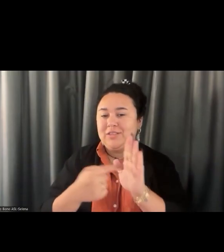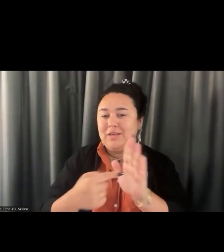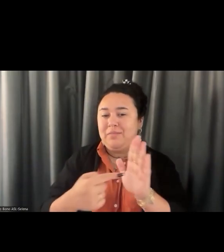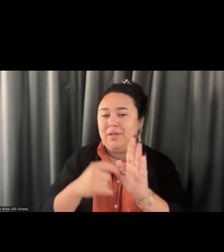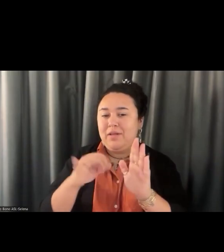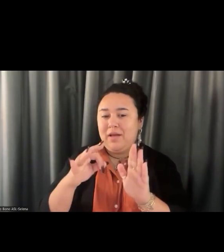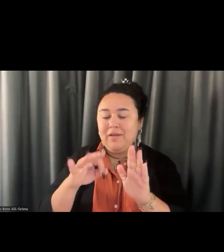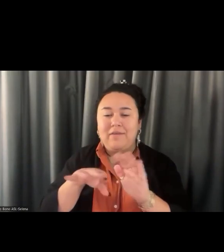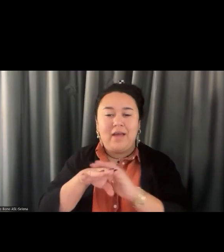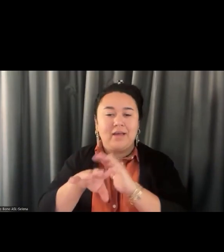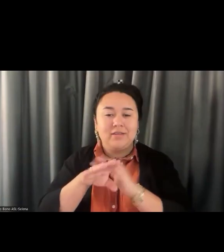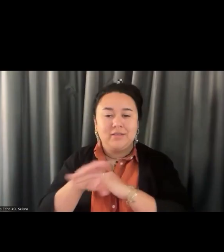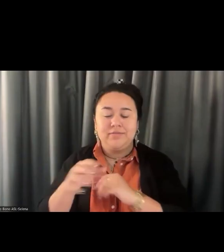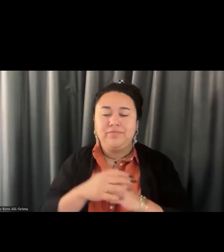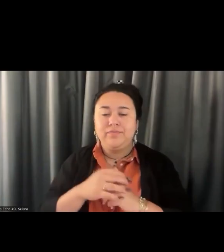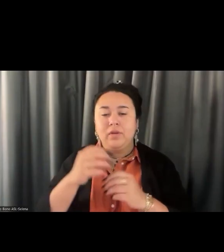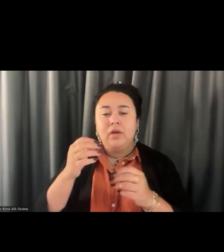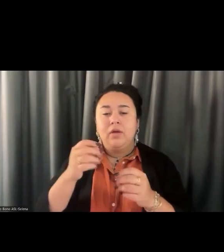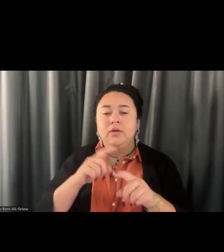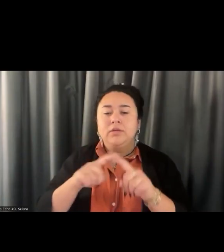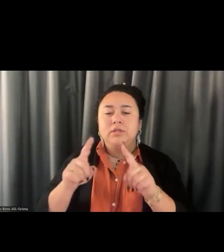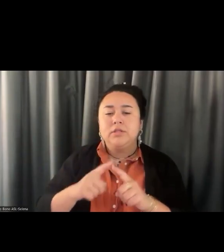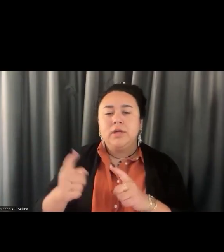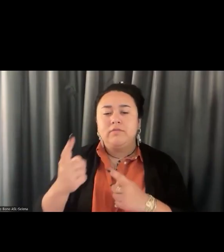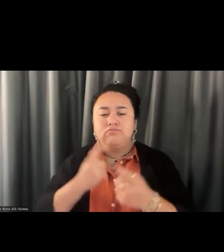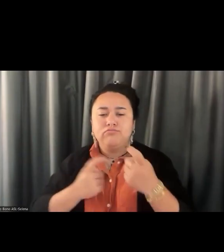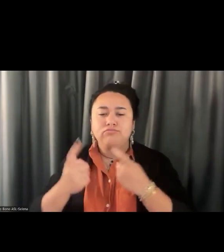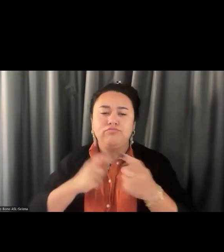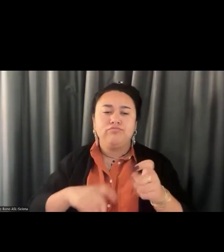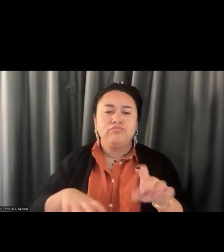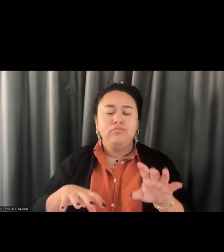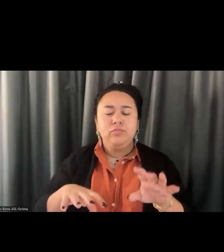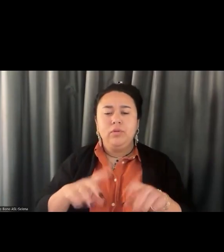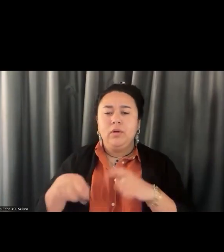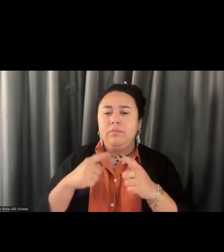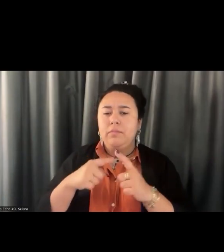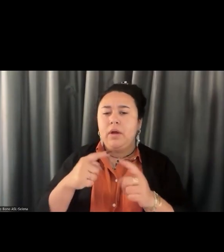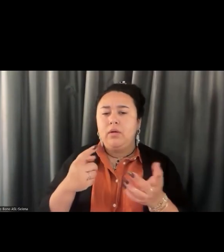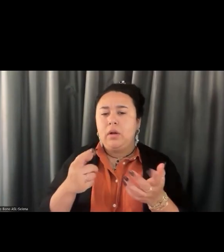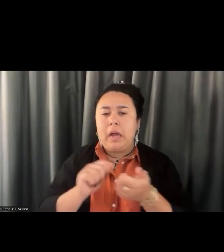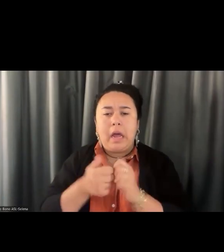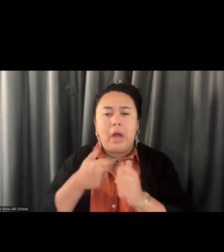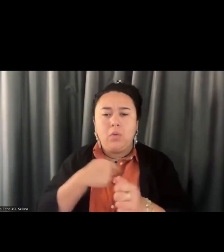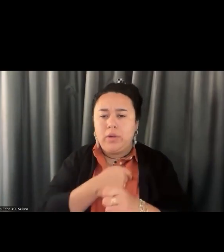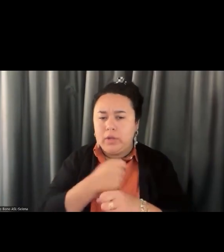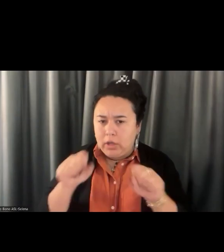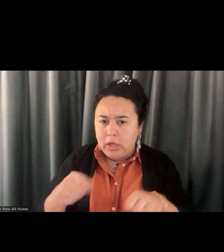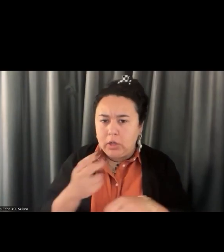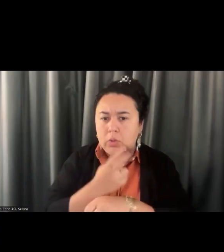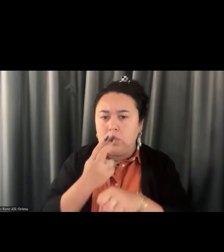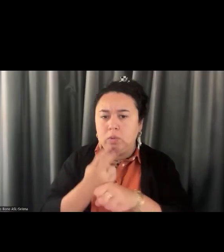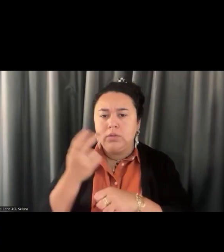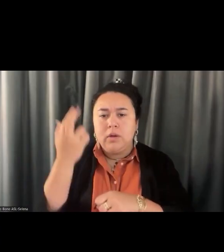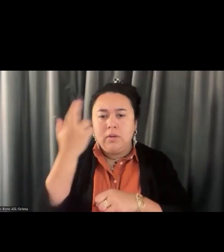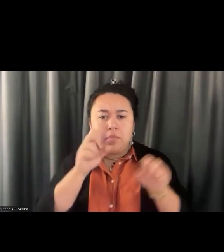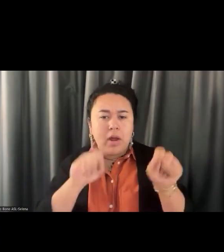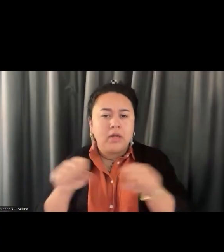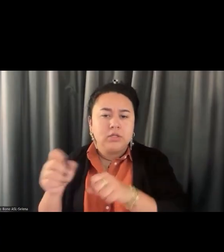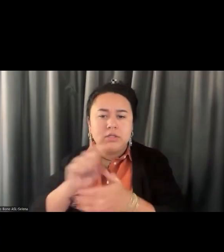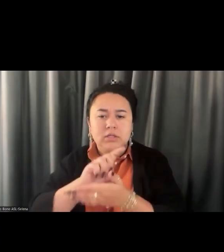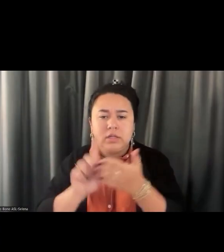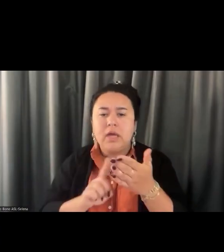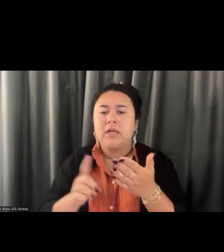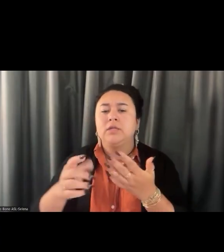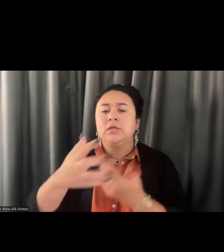mixed reception, asking questions about the affordances of practical design, social practice art,